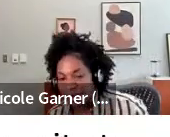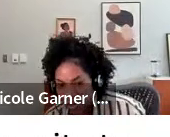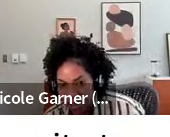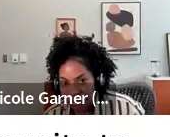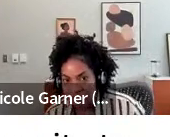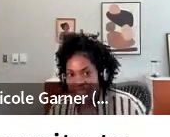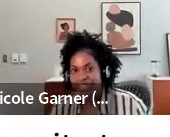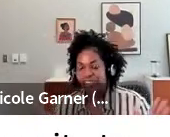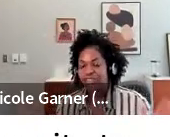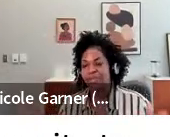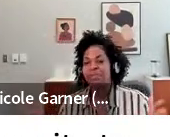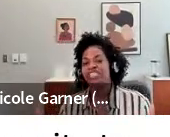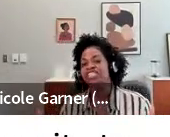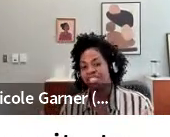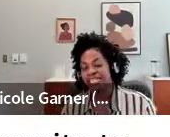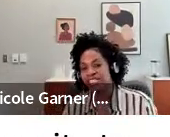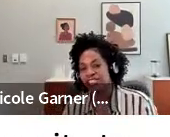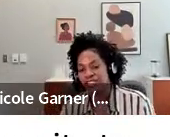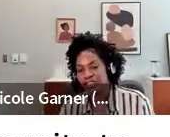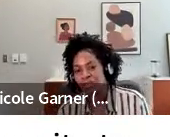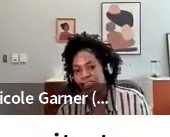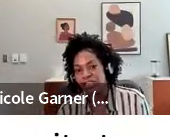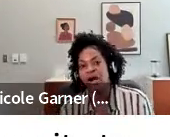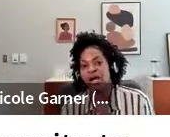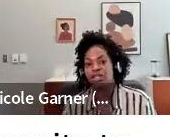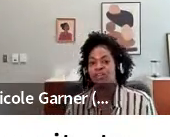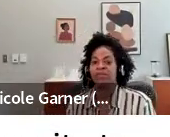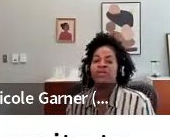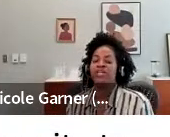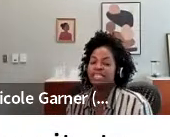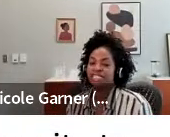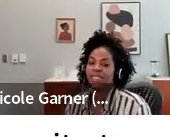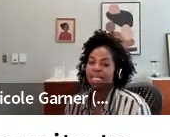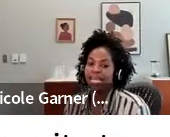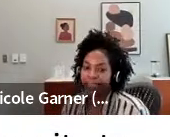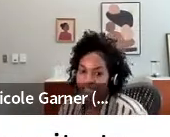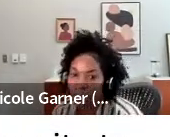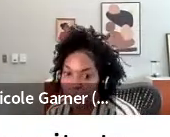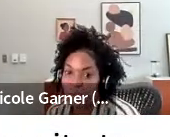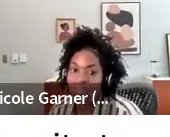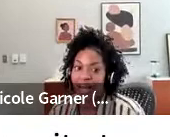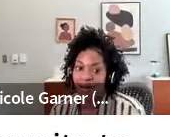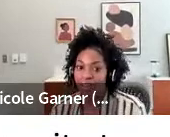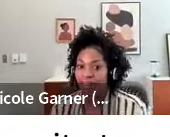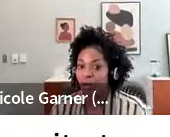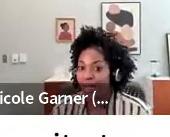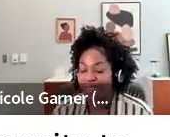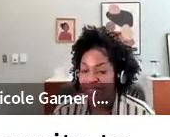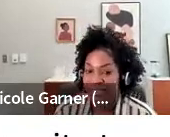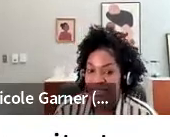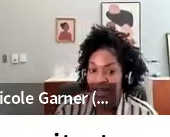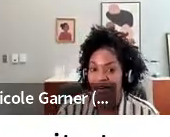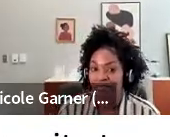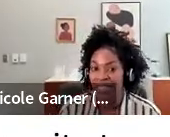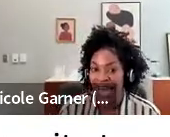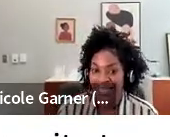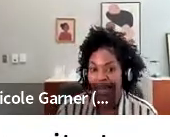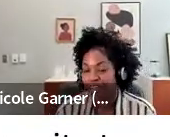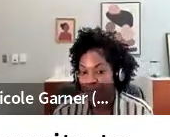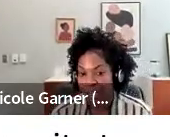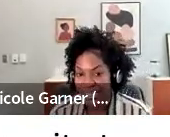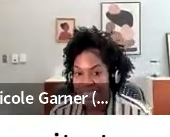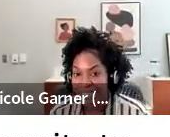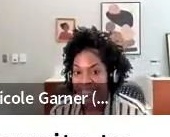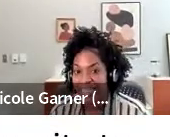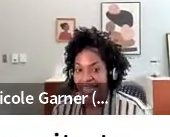And the center's mission is really to partner with community to enhance and improve the health and the wellness of Black